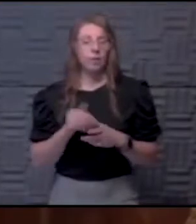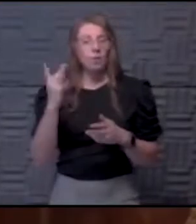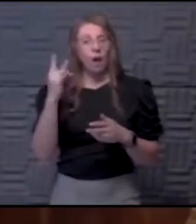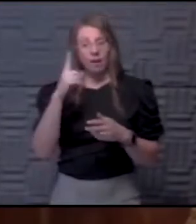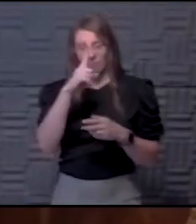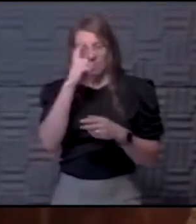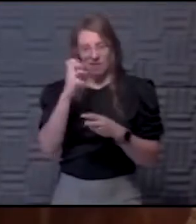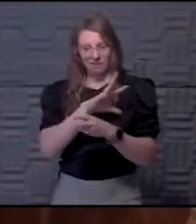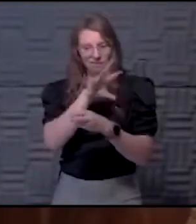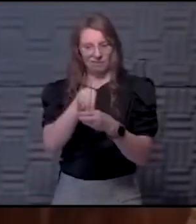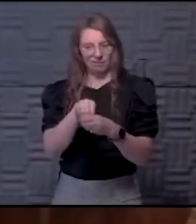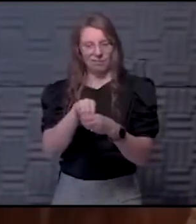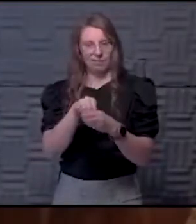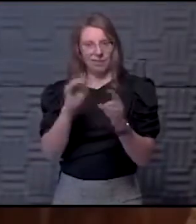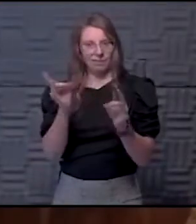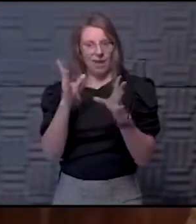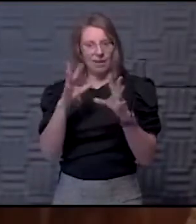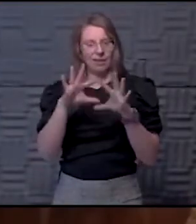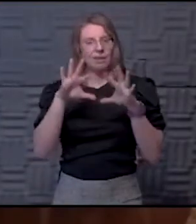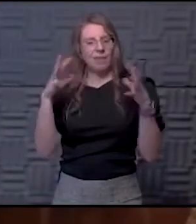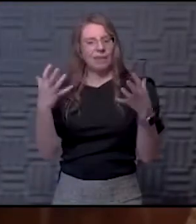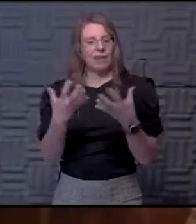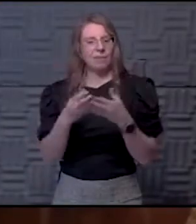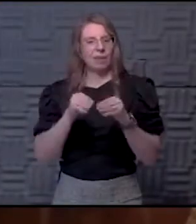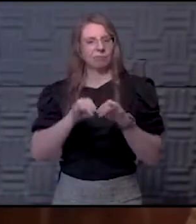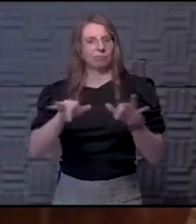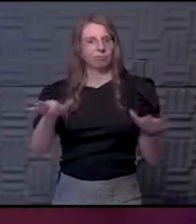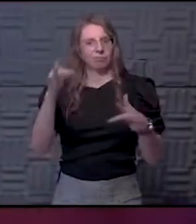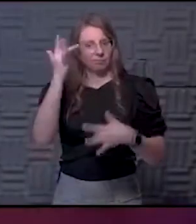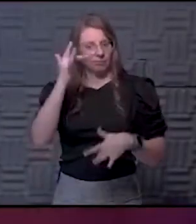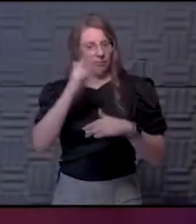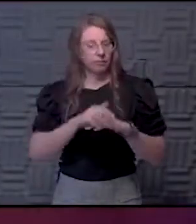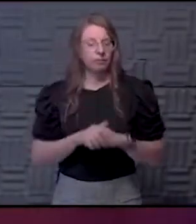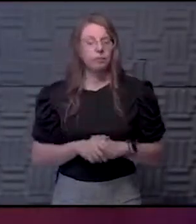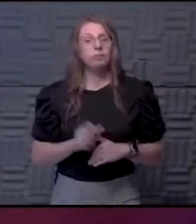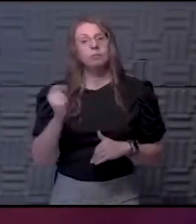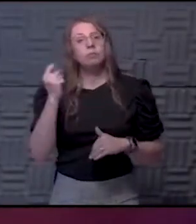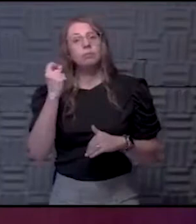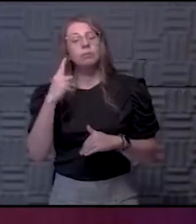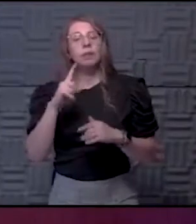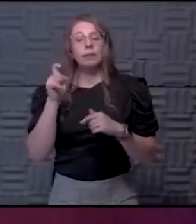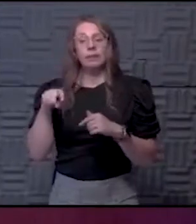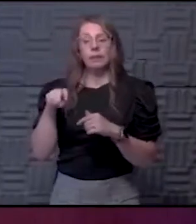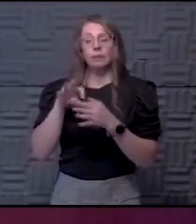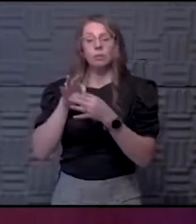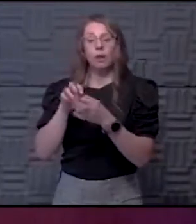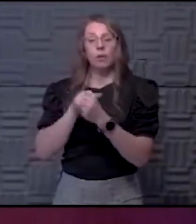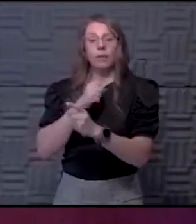of this pandemic. And whether those needs are related